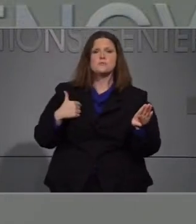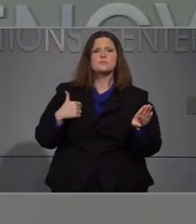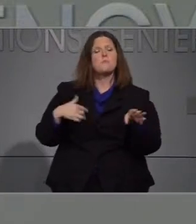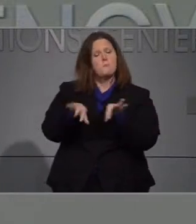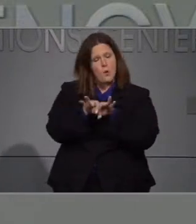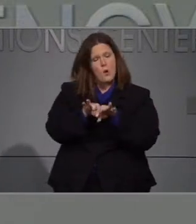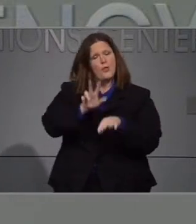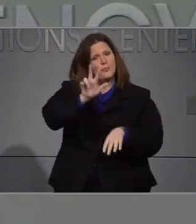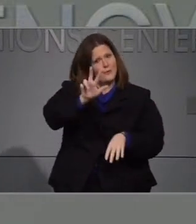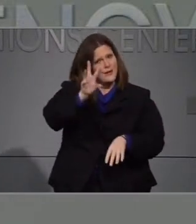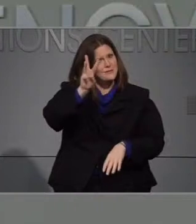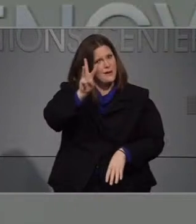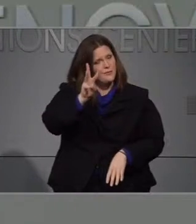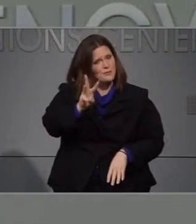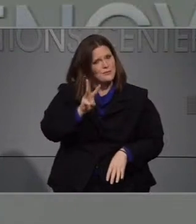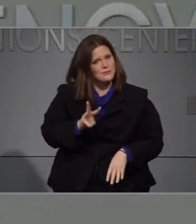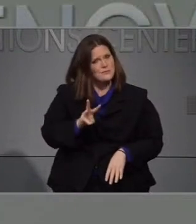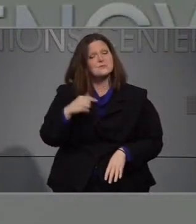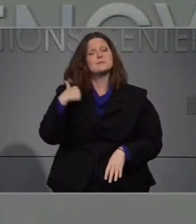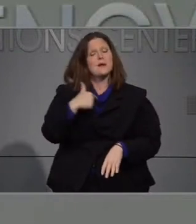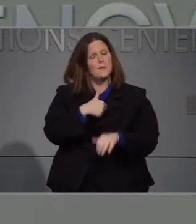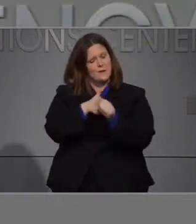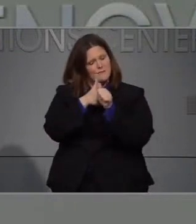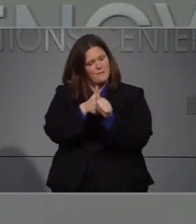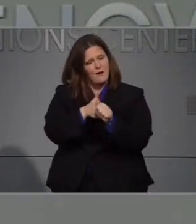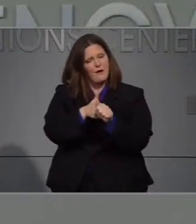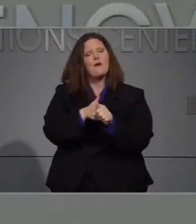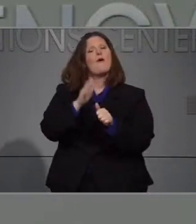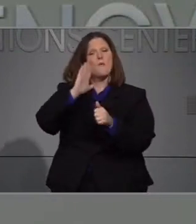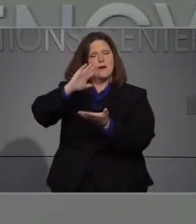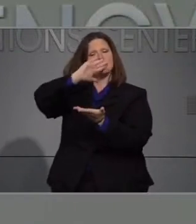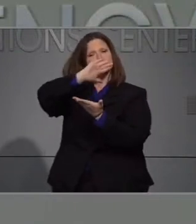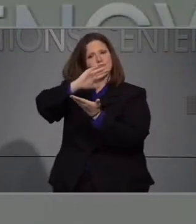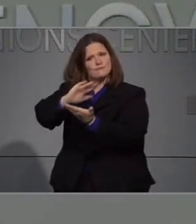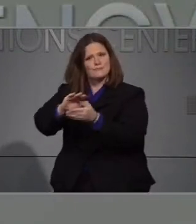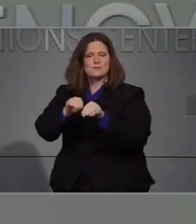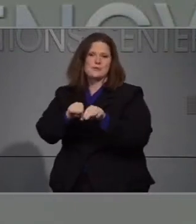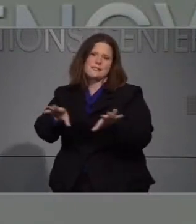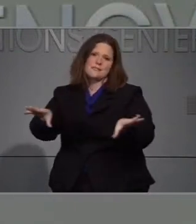and the things that we can do to try to keep viral spread low. Thanks.